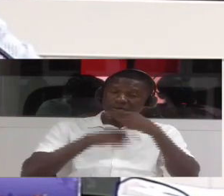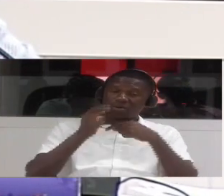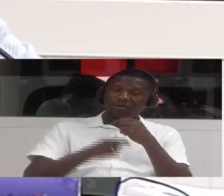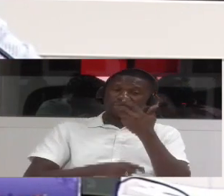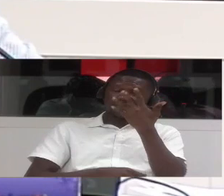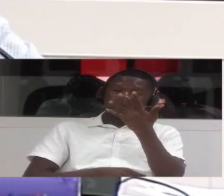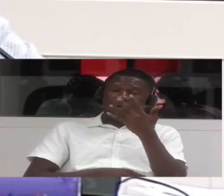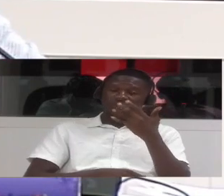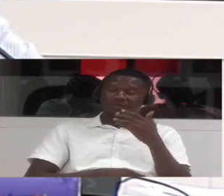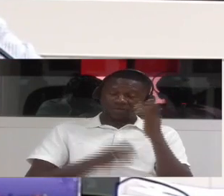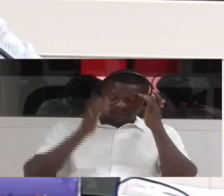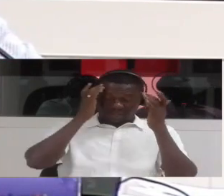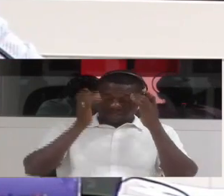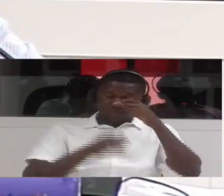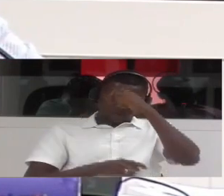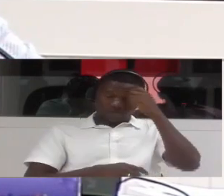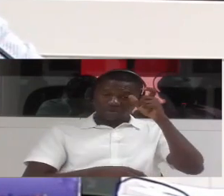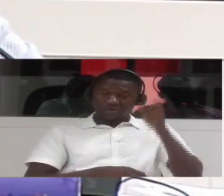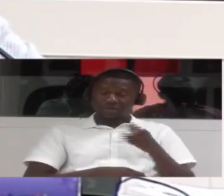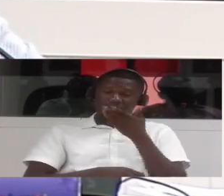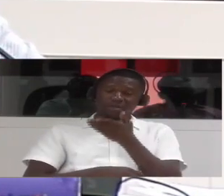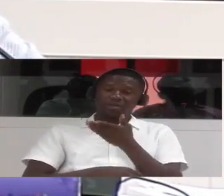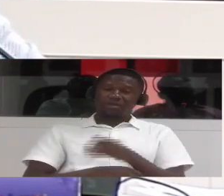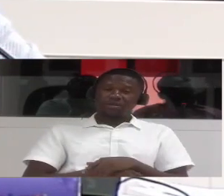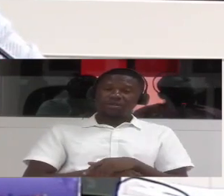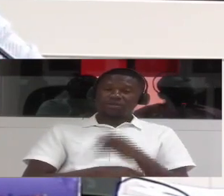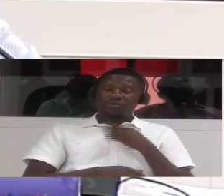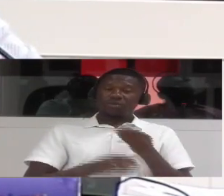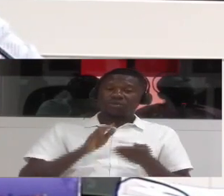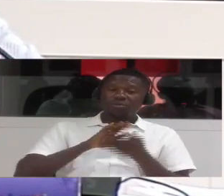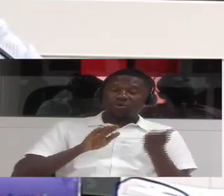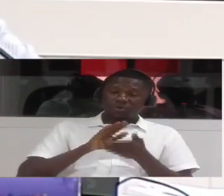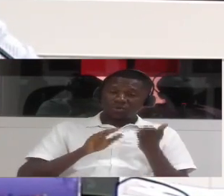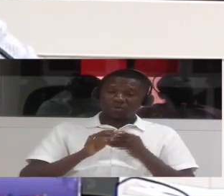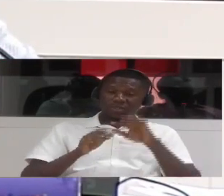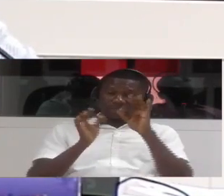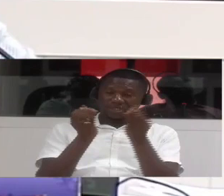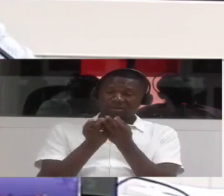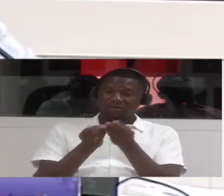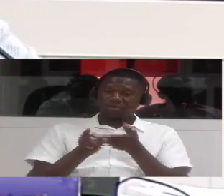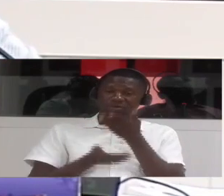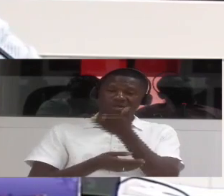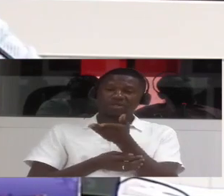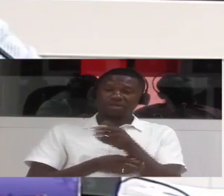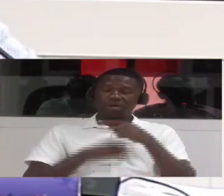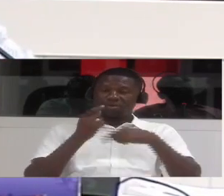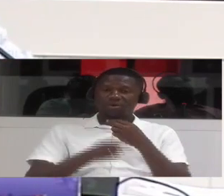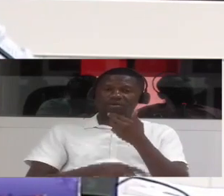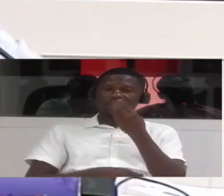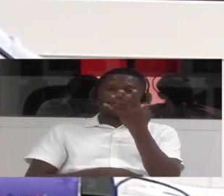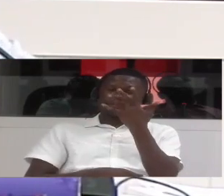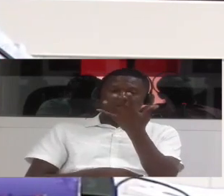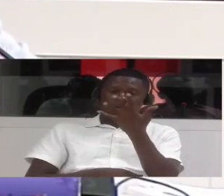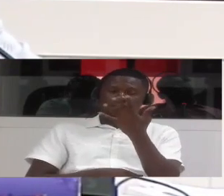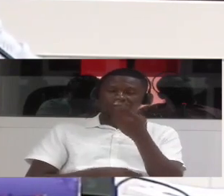was early hours, and it was the production team that was mainly there. There were about 5 Gambians and 2 Senegalese